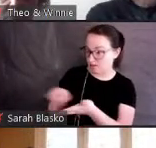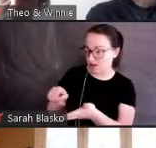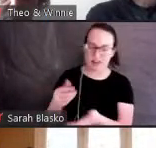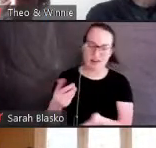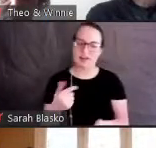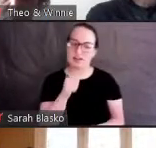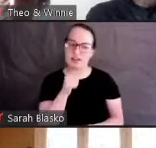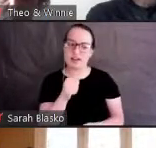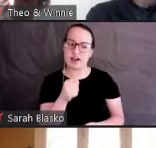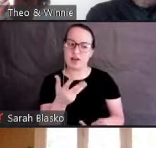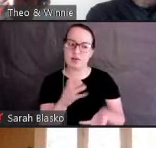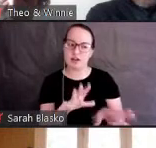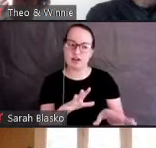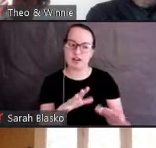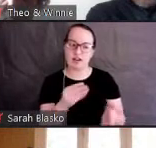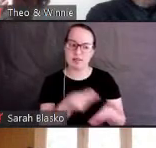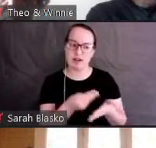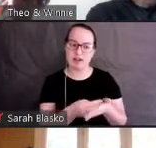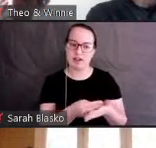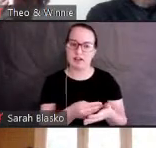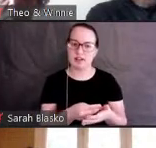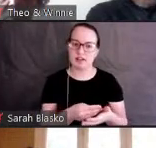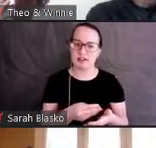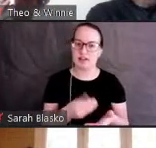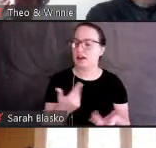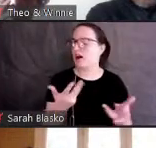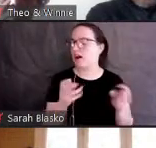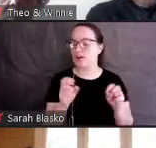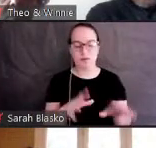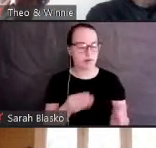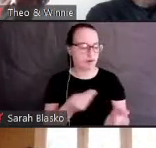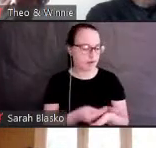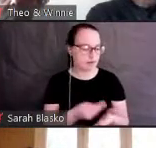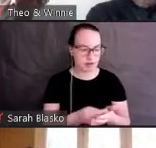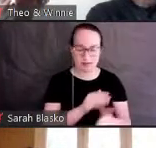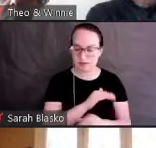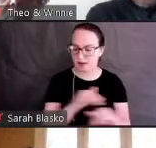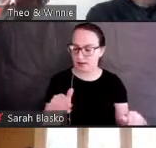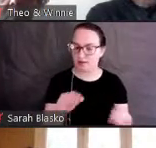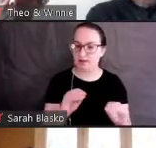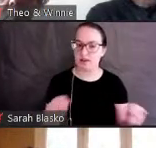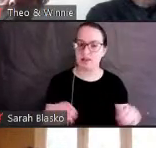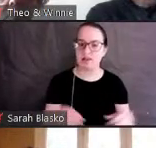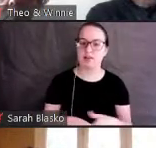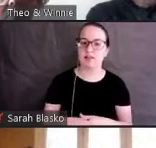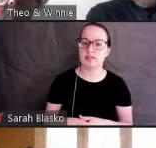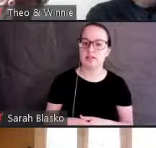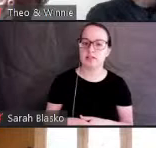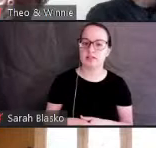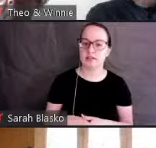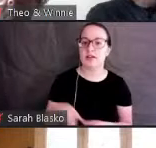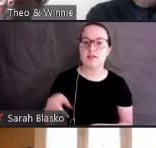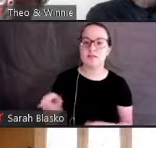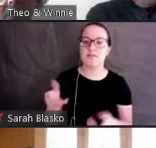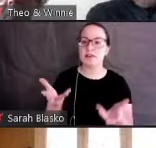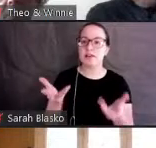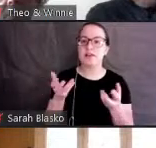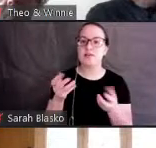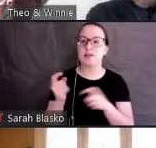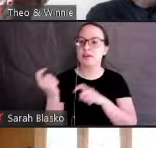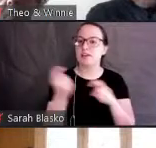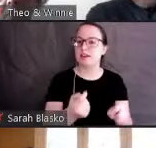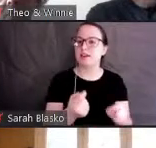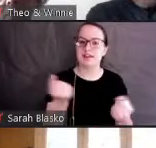I don't want any money, you know. I said, well, I don't want any dollars. I don't want anything. He just wanted to give it as a